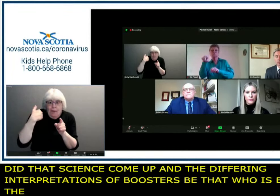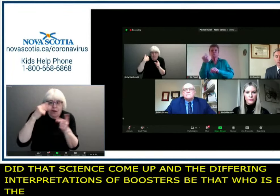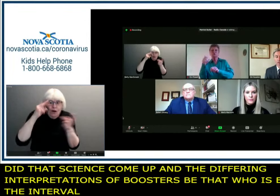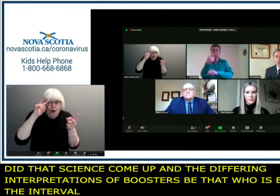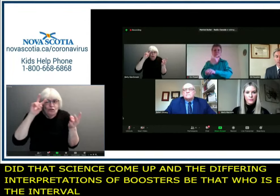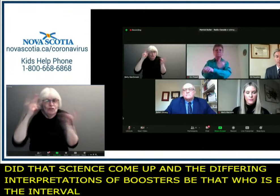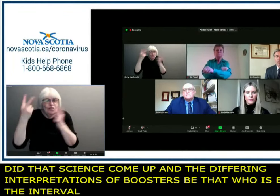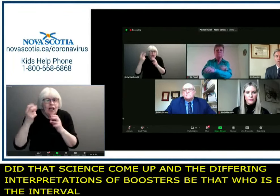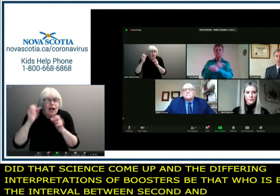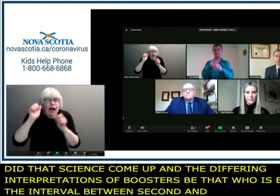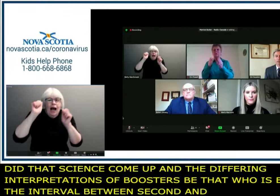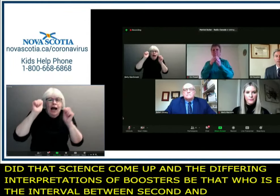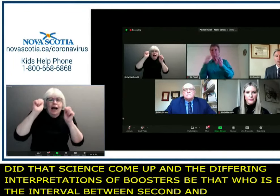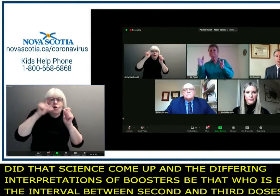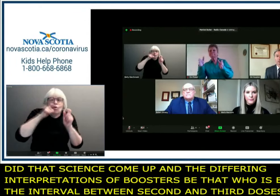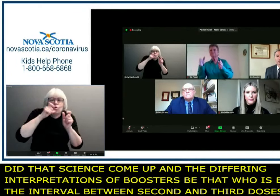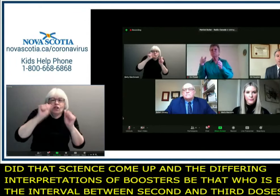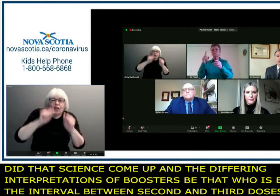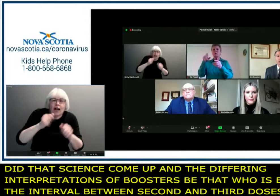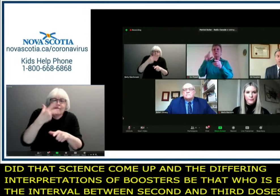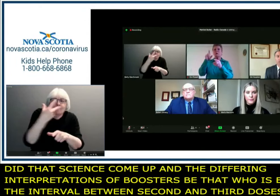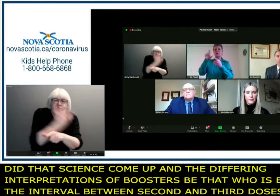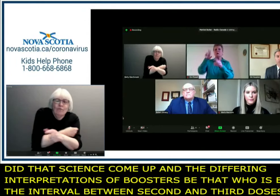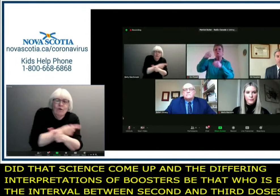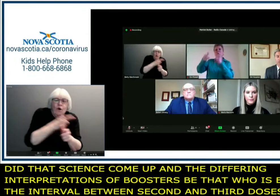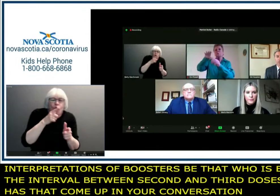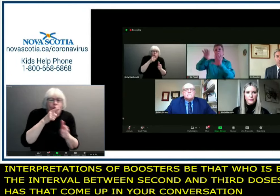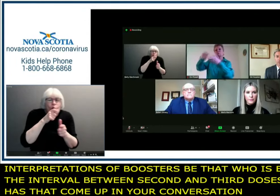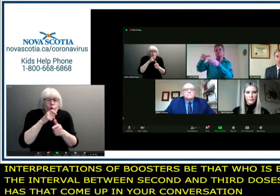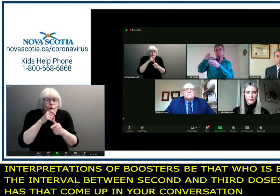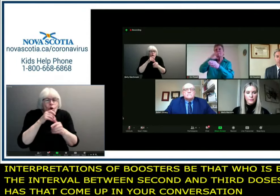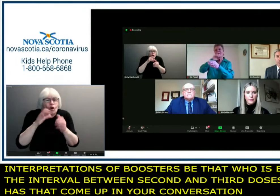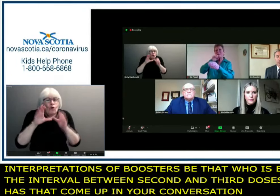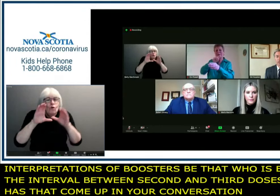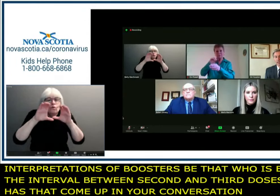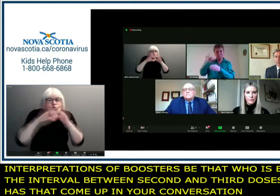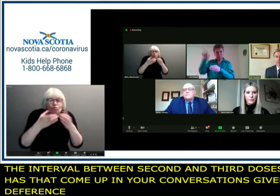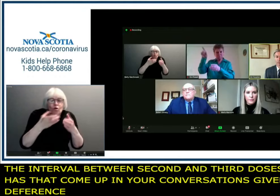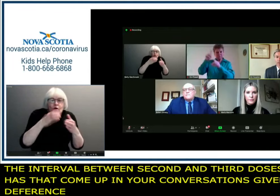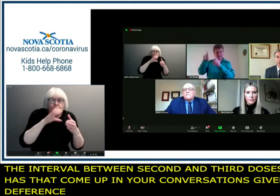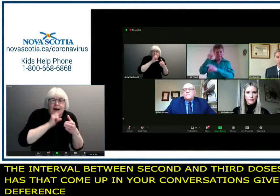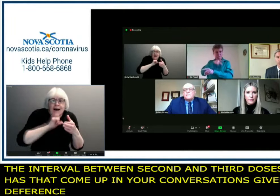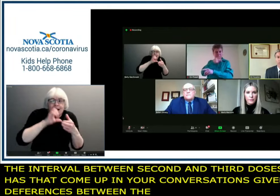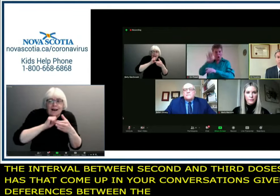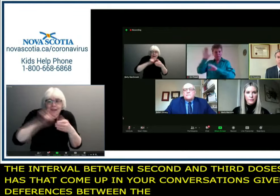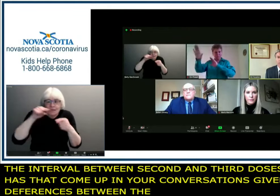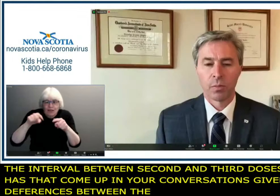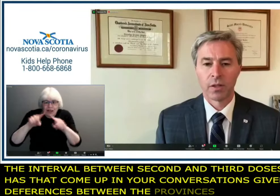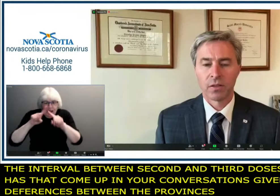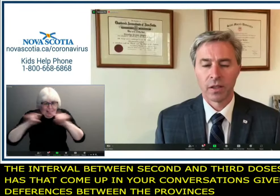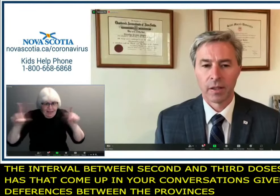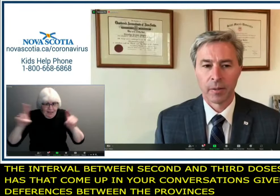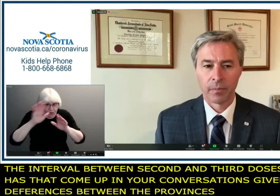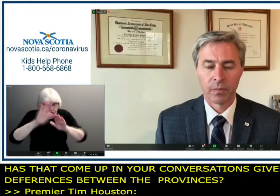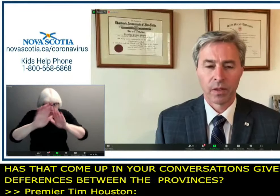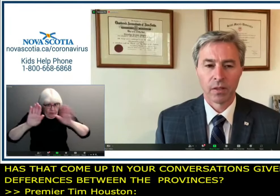Has that come up in your conversations, given the differences between the provinces? Yeah, there's always discussions,